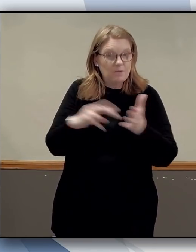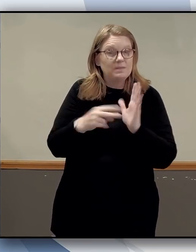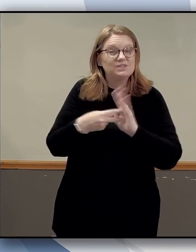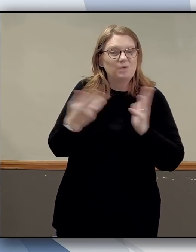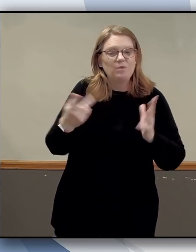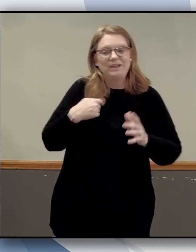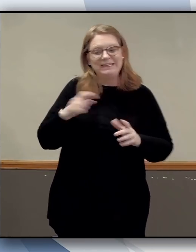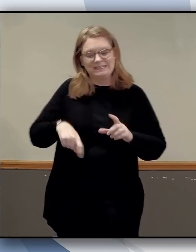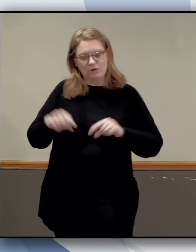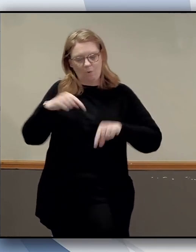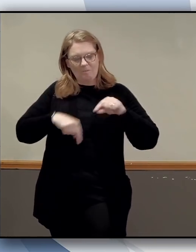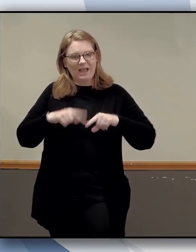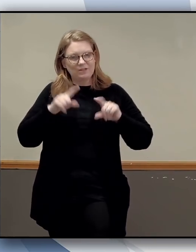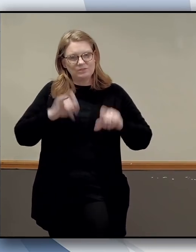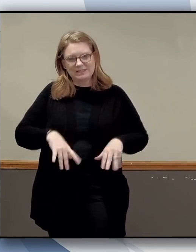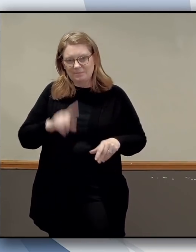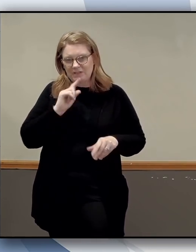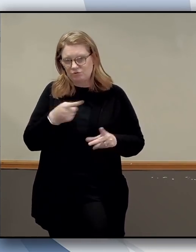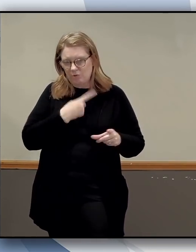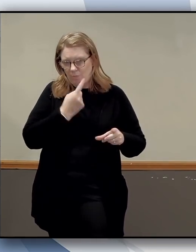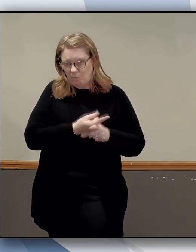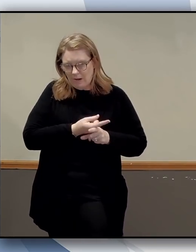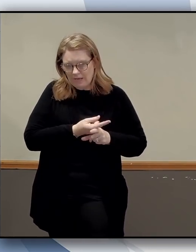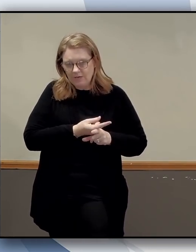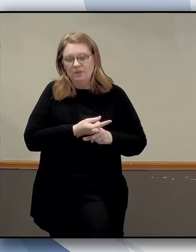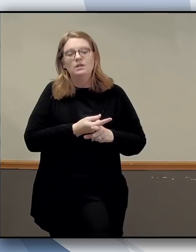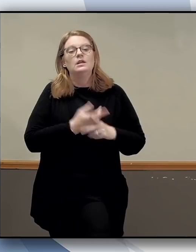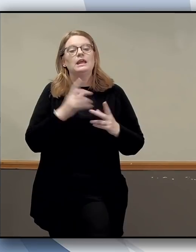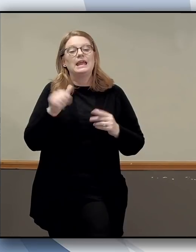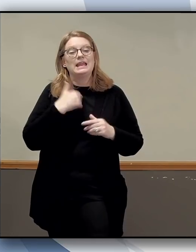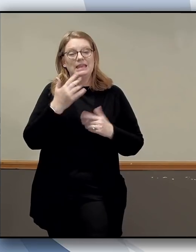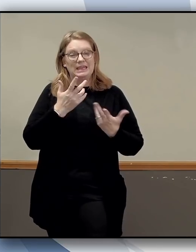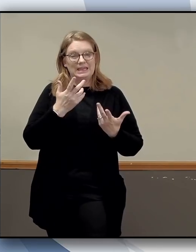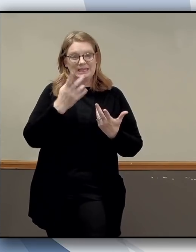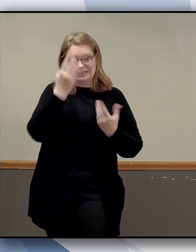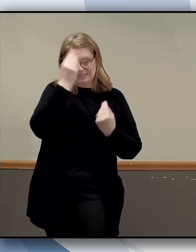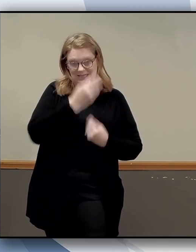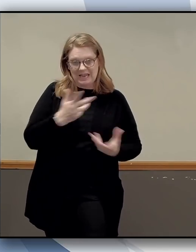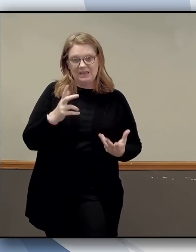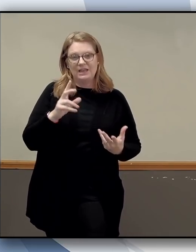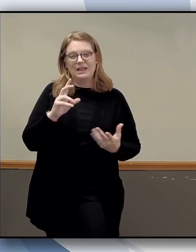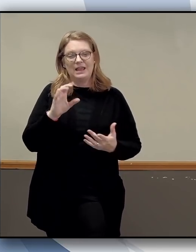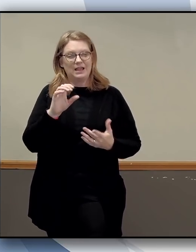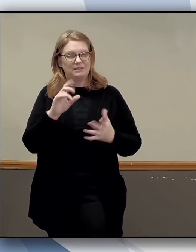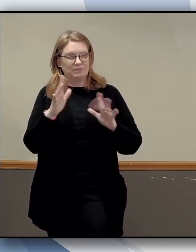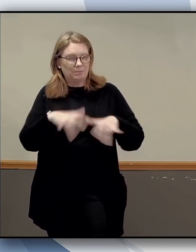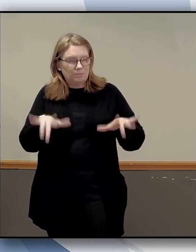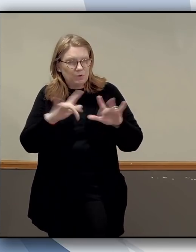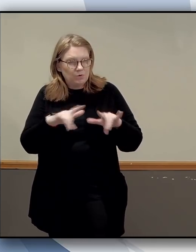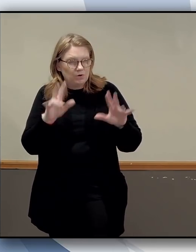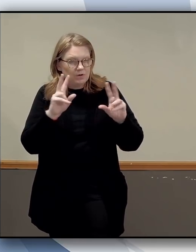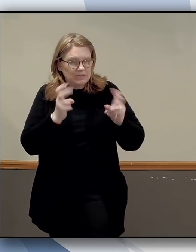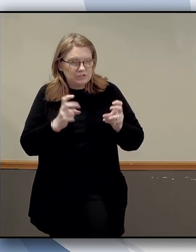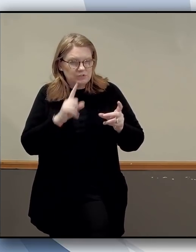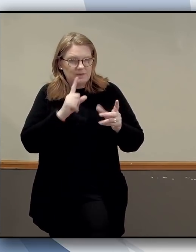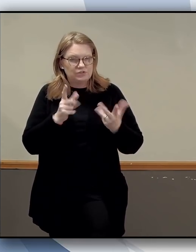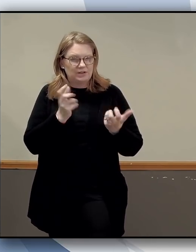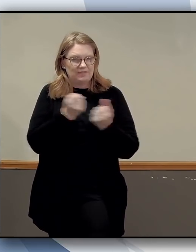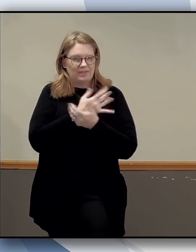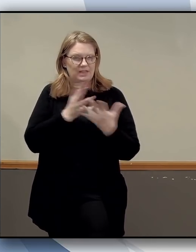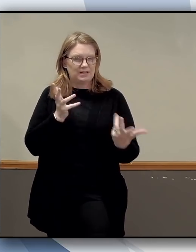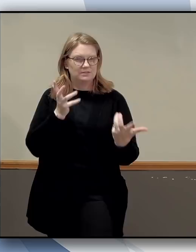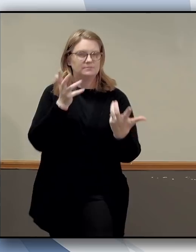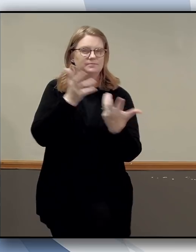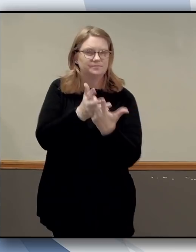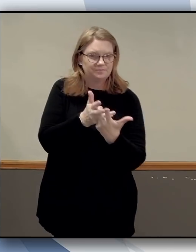through the data and software issues to be able to feed the results from those tests into our reporting system. So in the future, we'll be